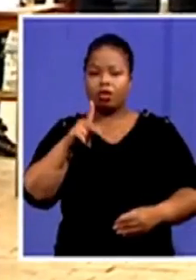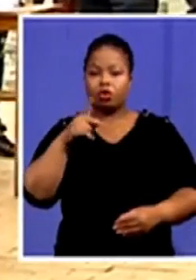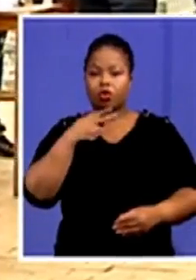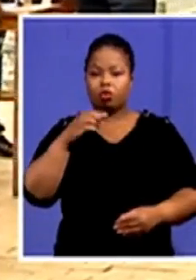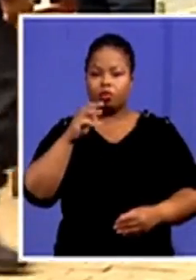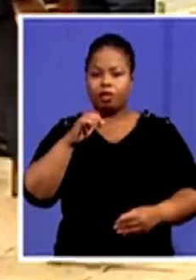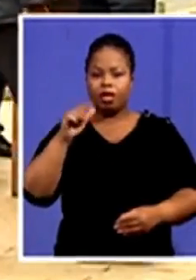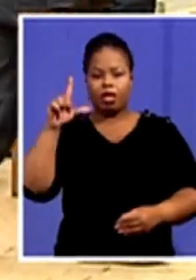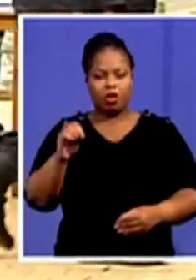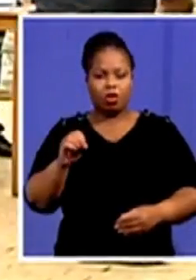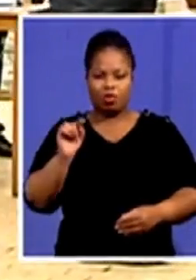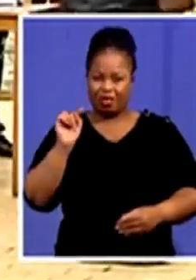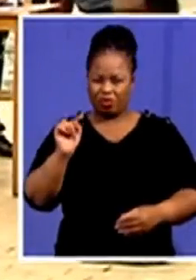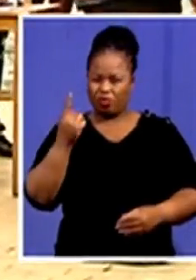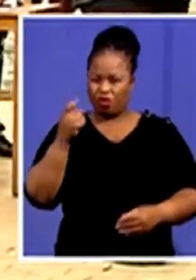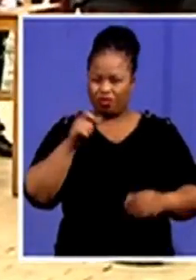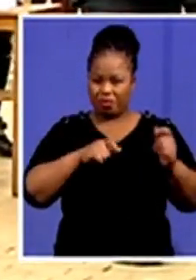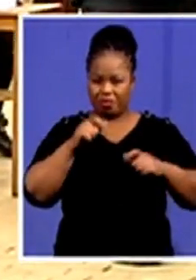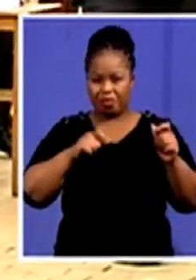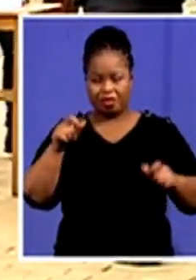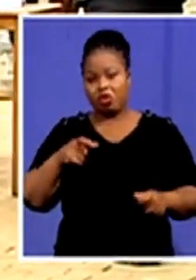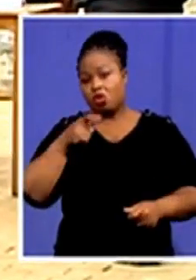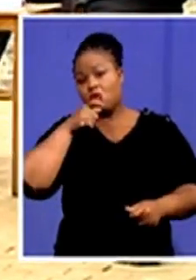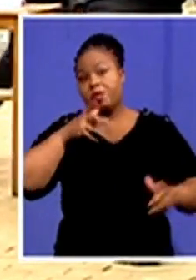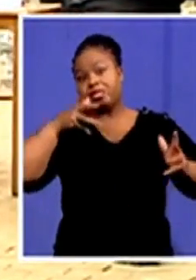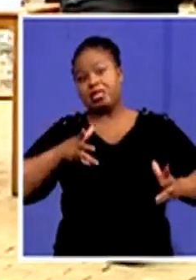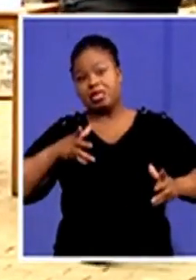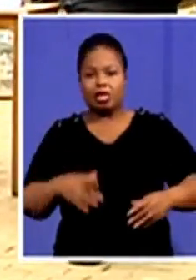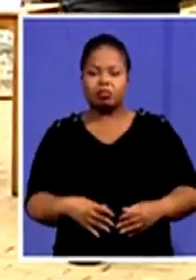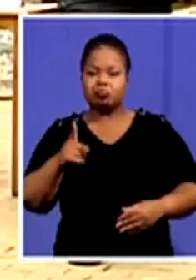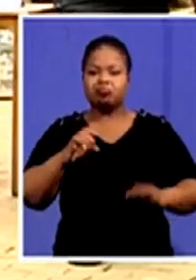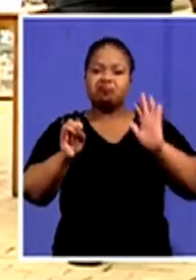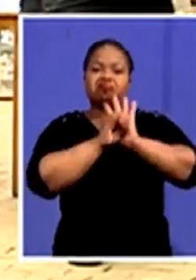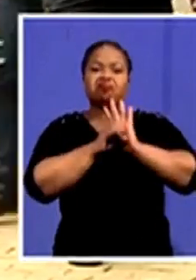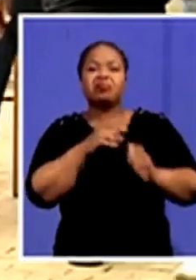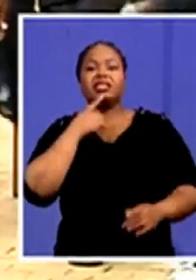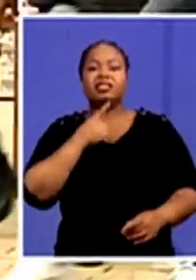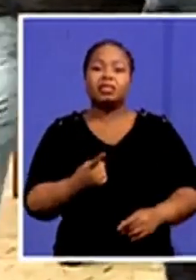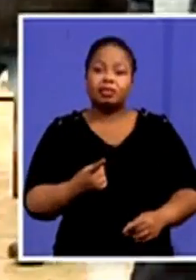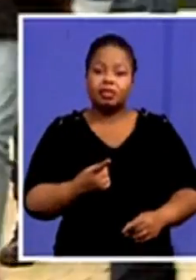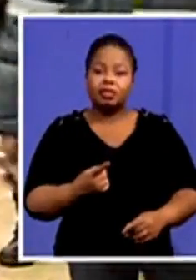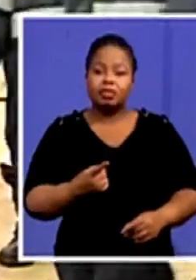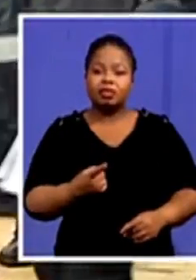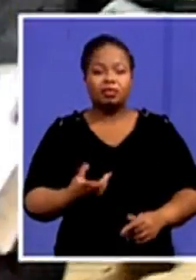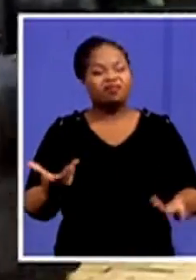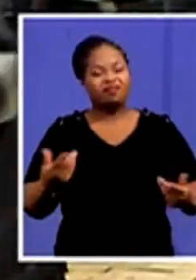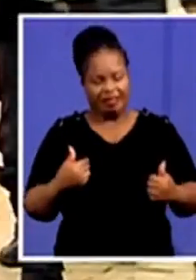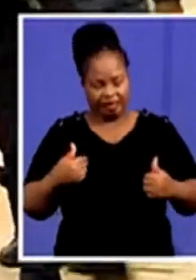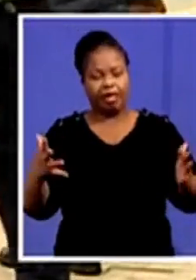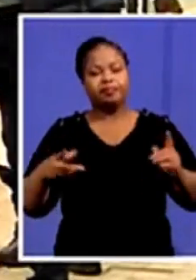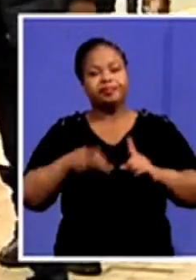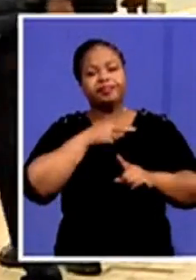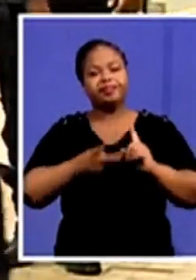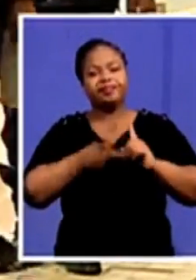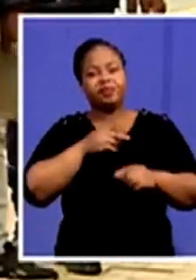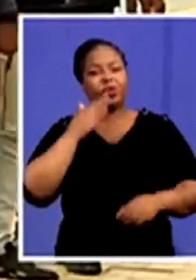social commentators, that were identified as having allegedly incited violence during the time that we saw rioting